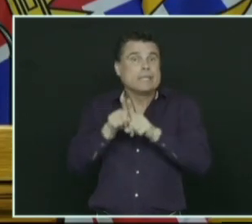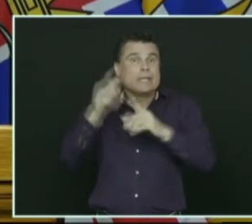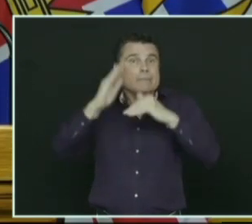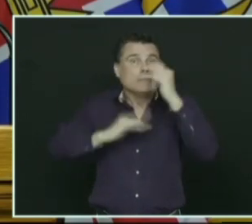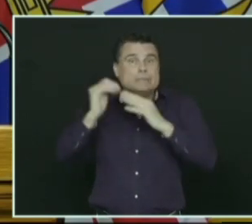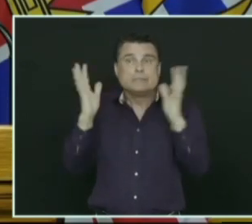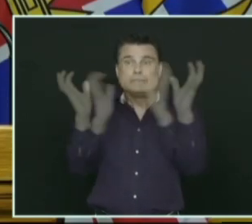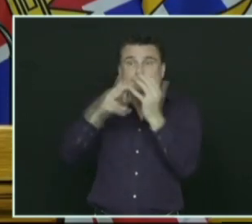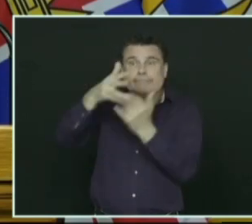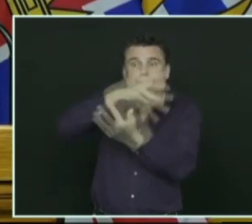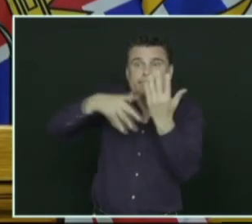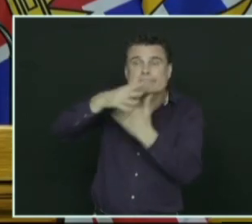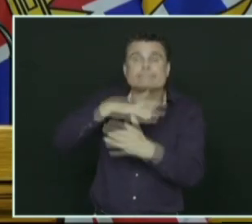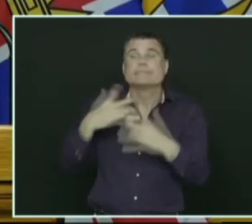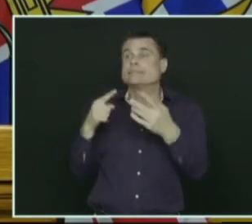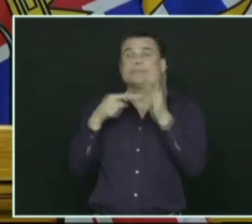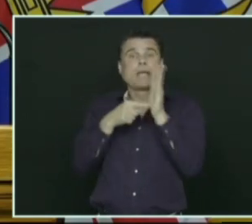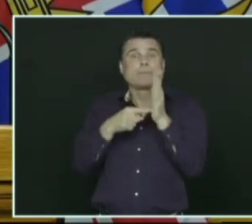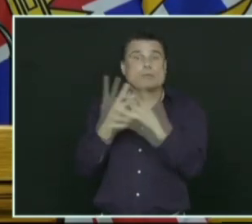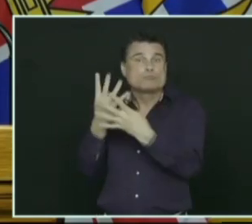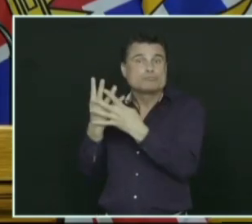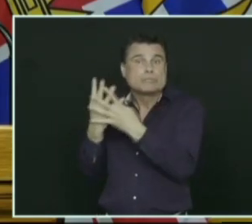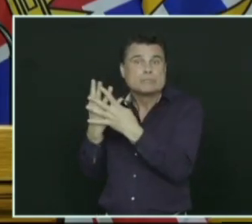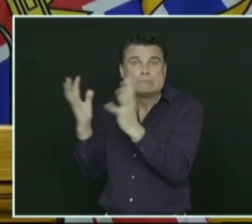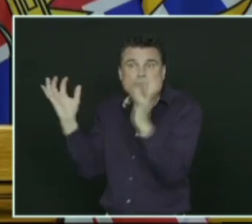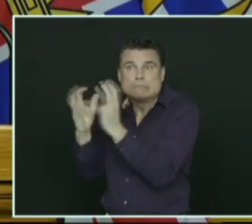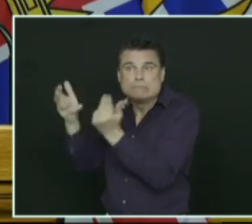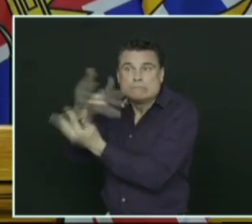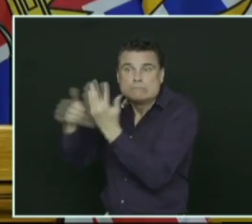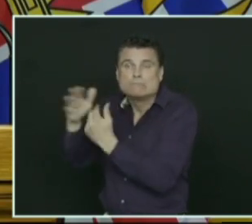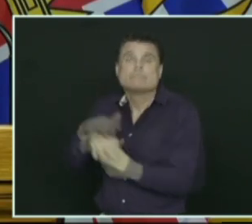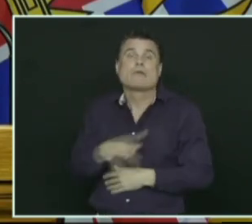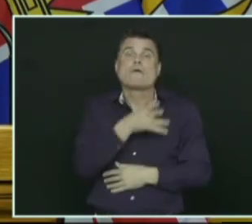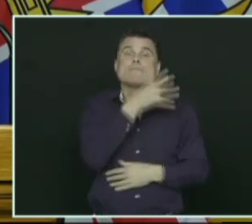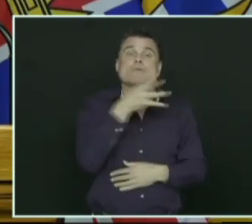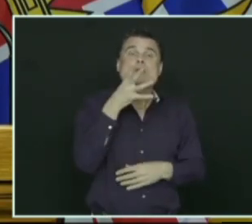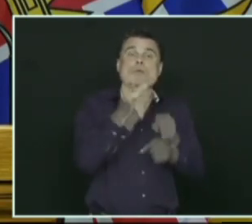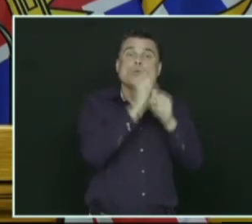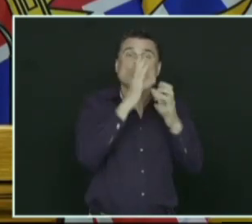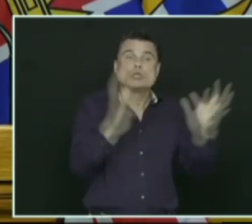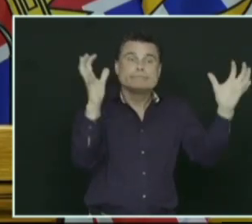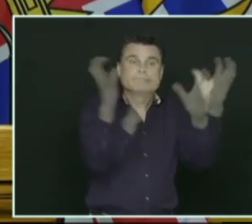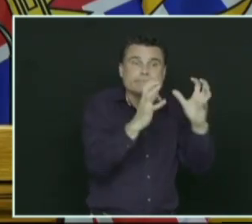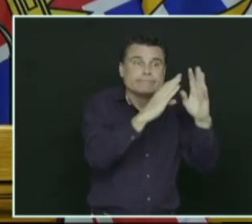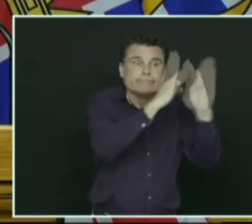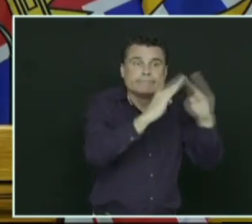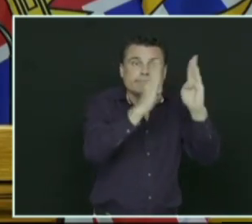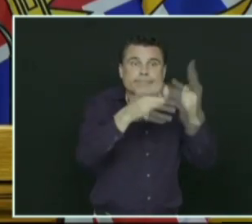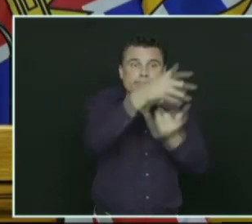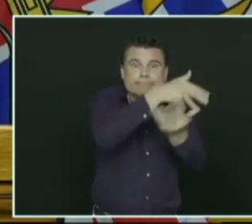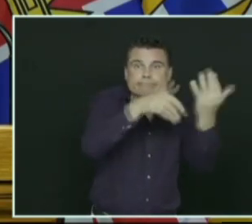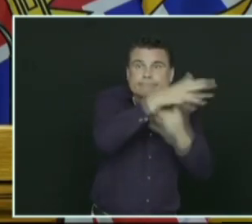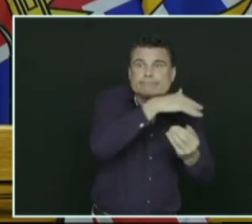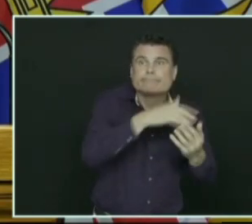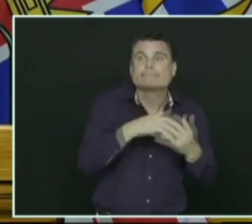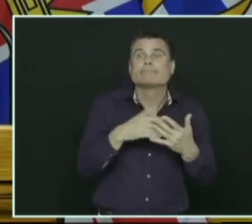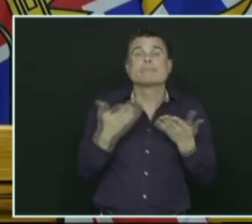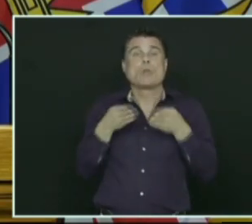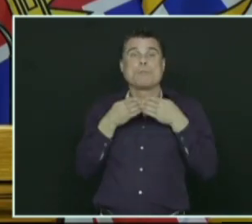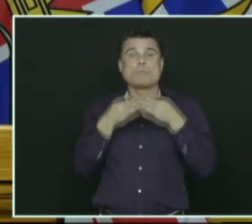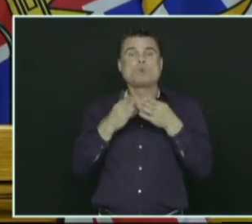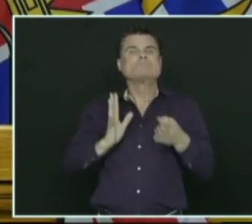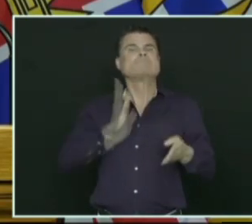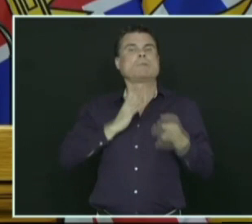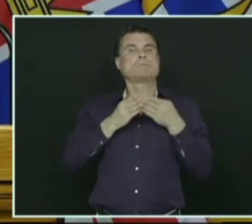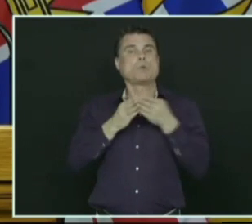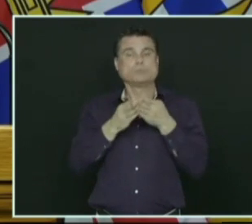issue. But as we're seeing with the continuing tragedies in those care homes, once the virus